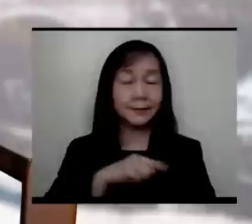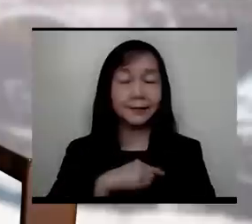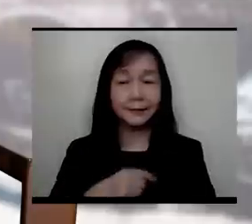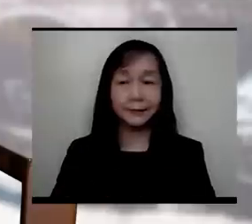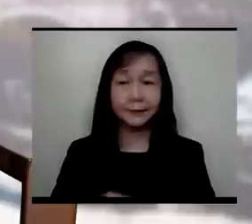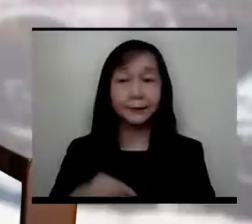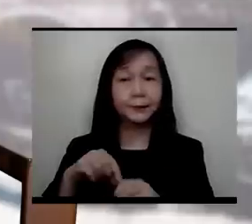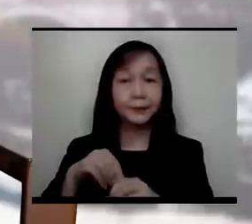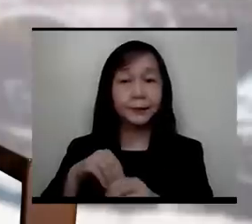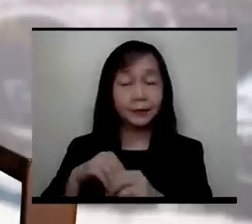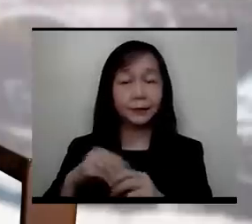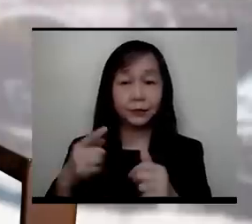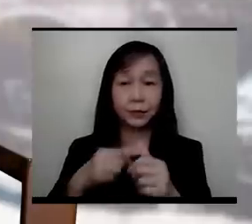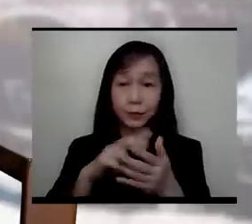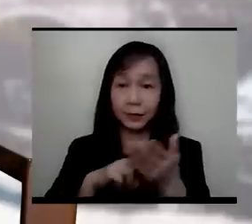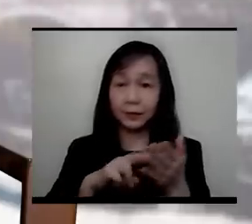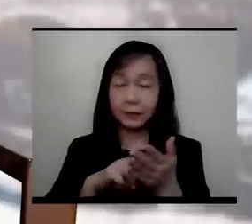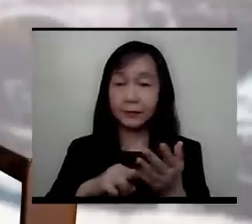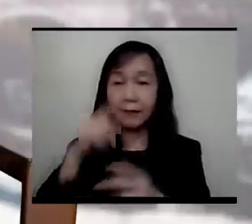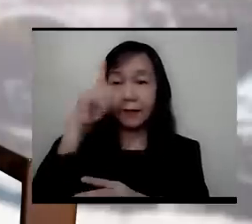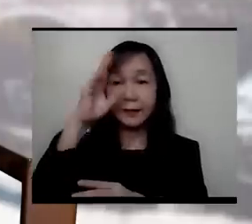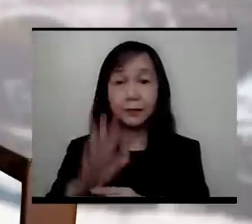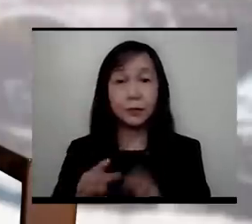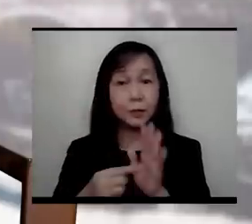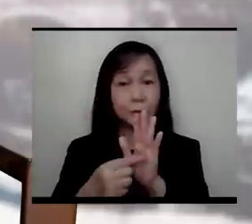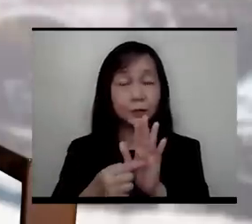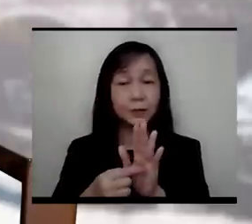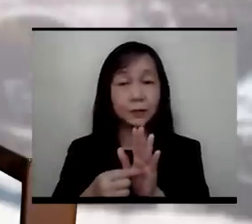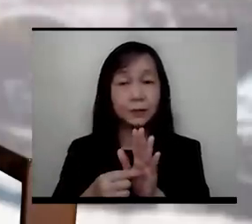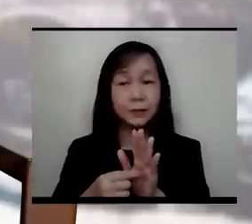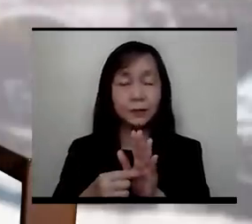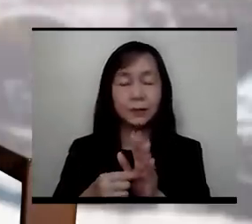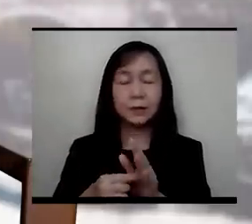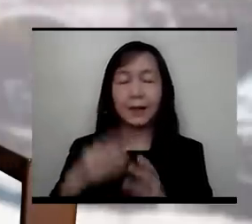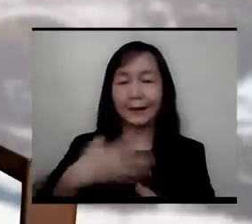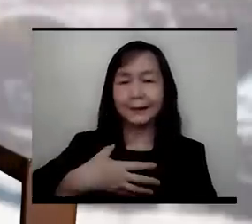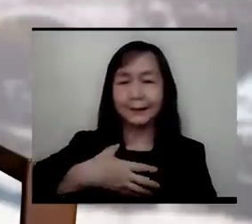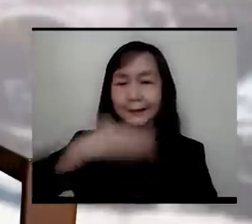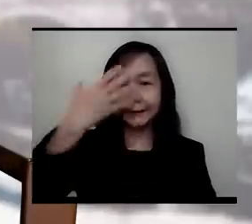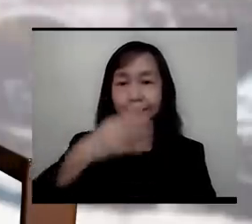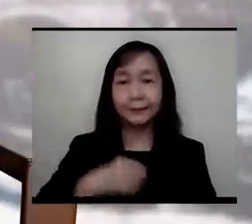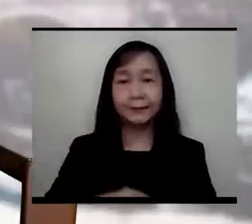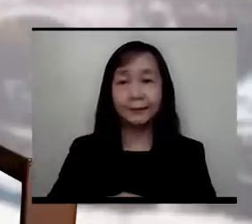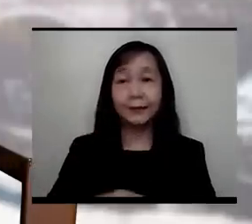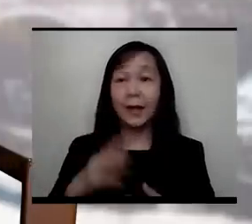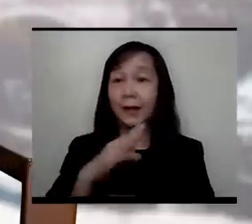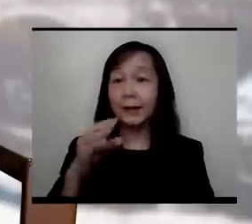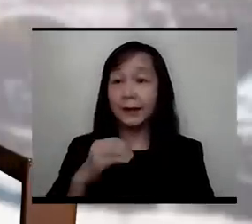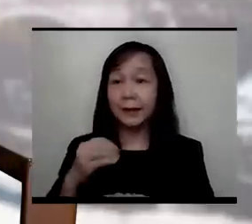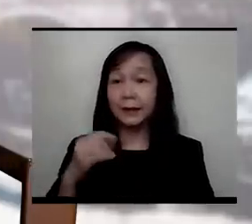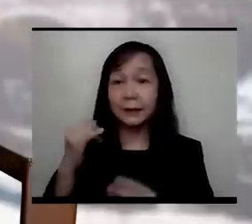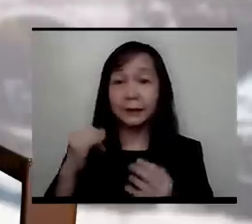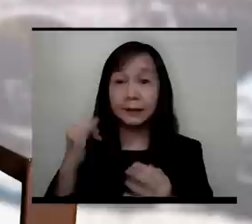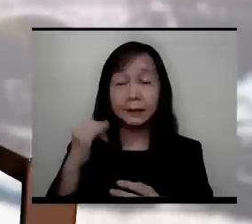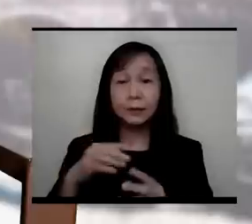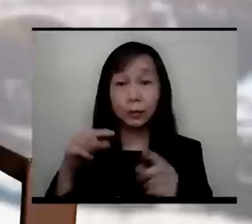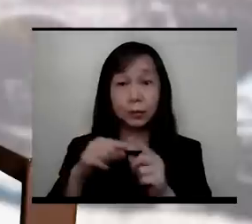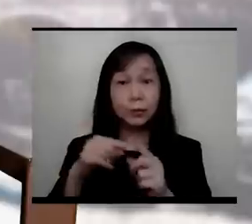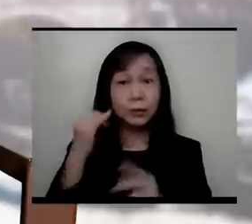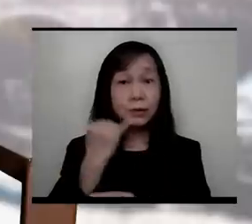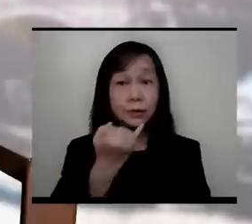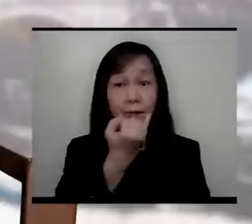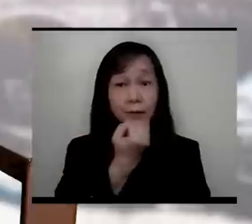In the first reading In God shows his anger at Israel